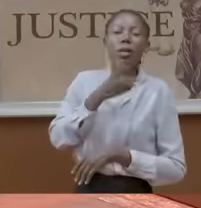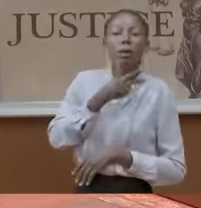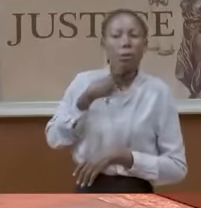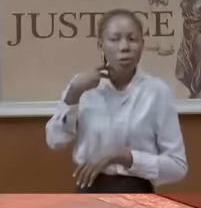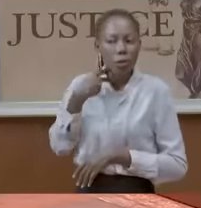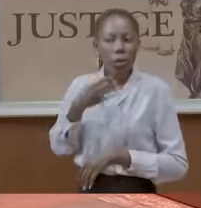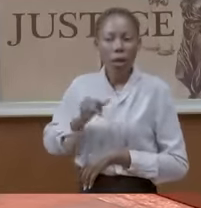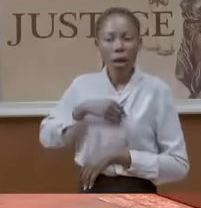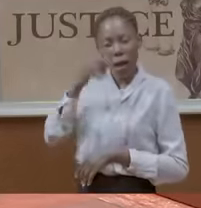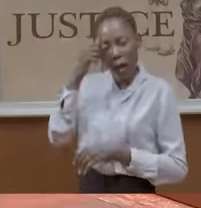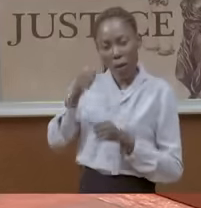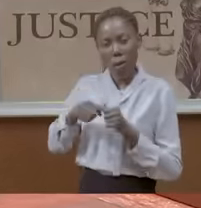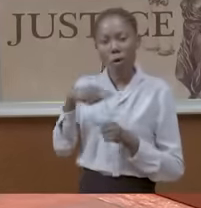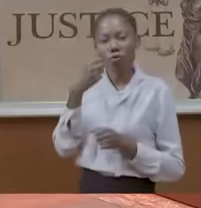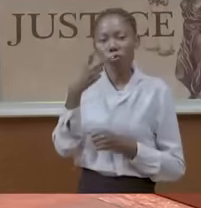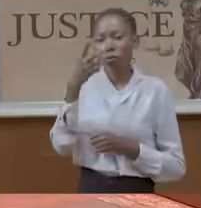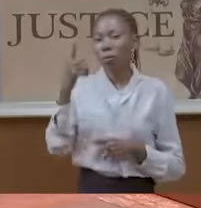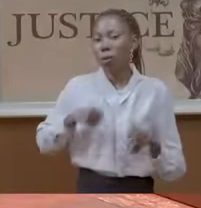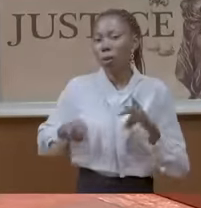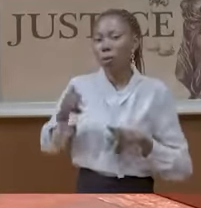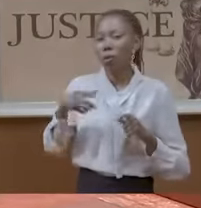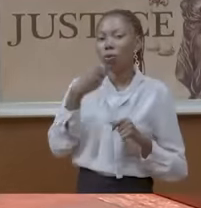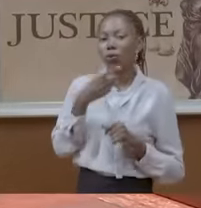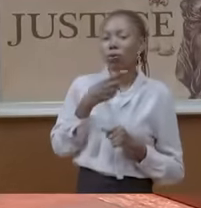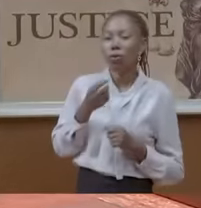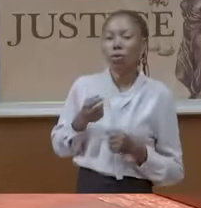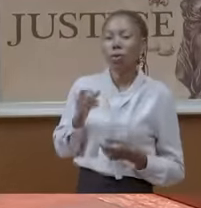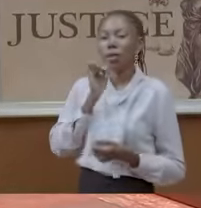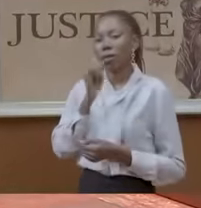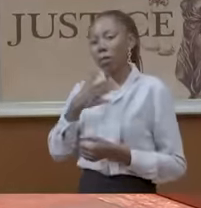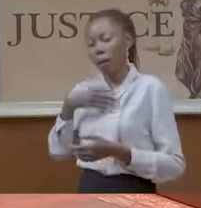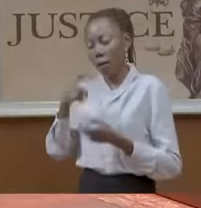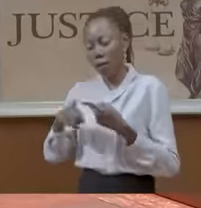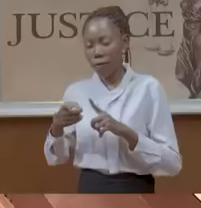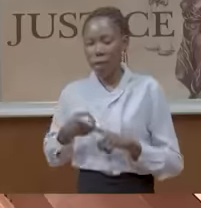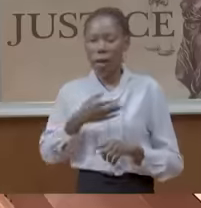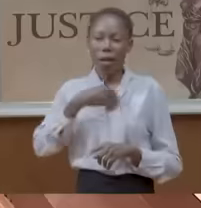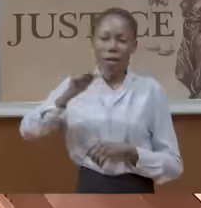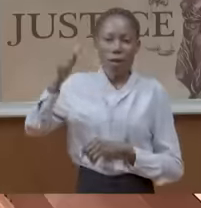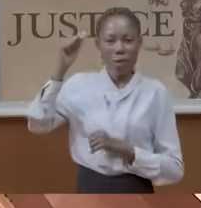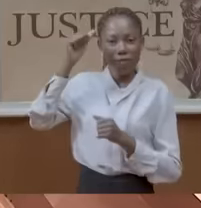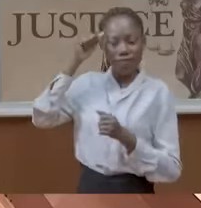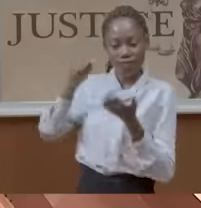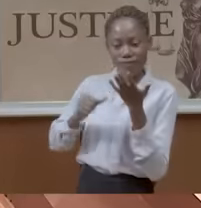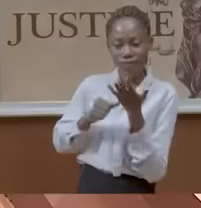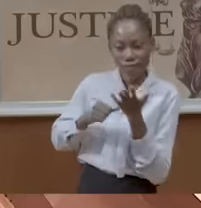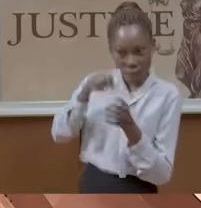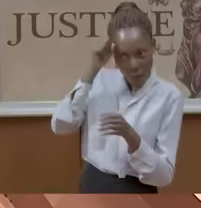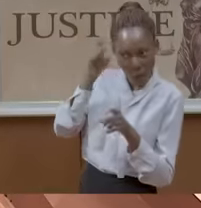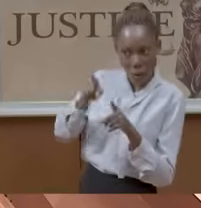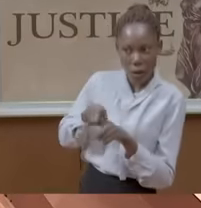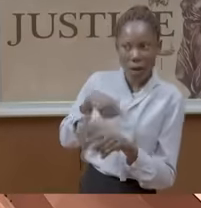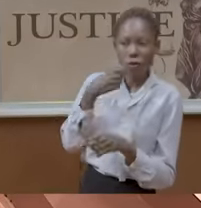people who happened to be friends, this is a pastor and the other elder brother friend, said, they saw